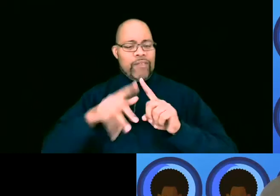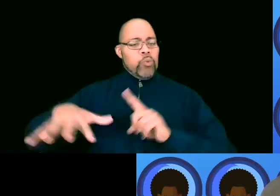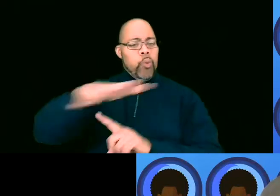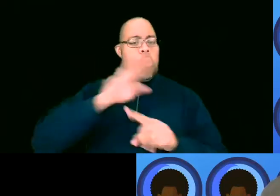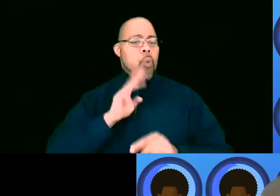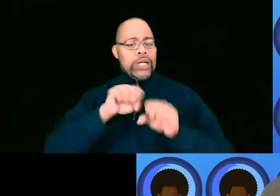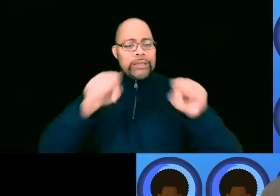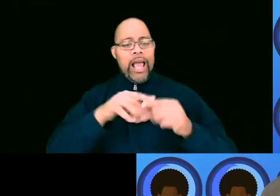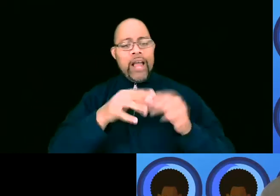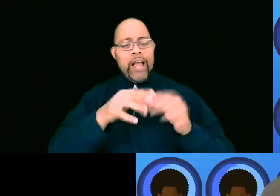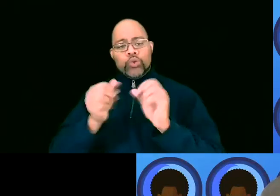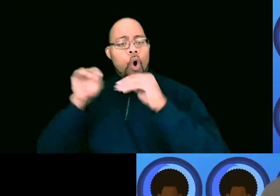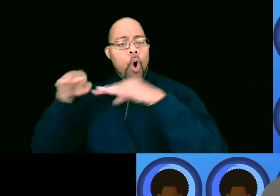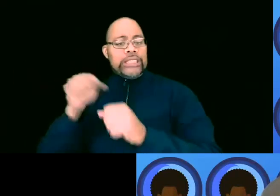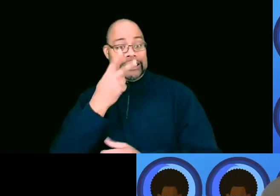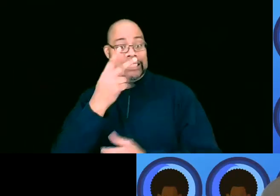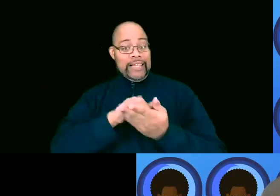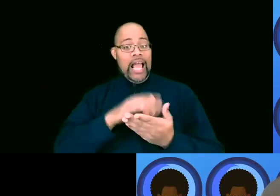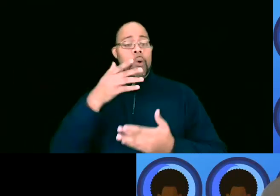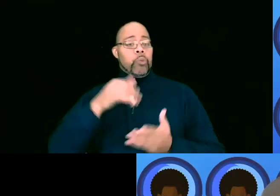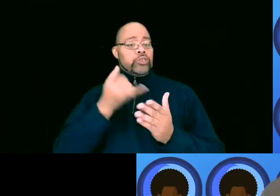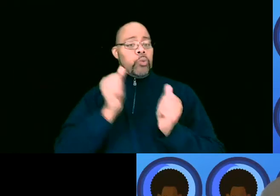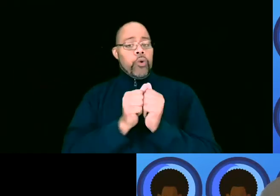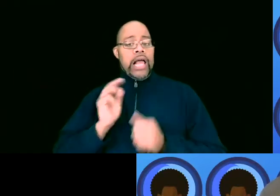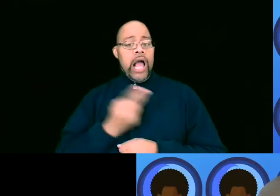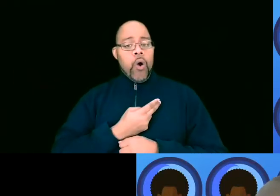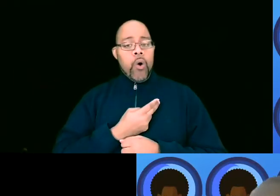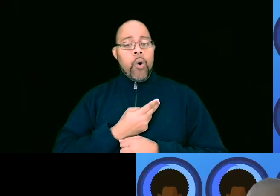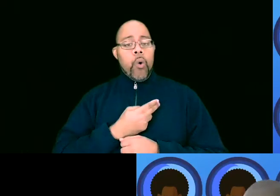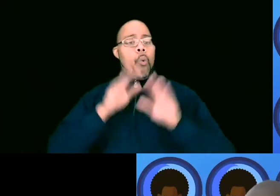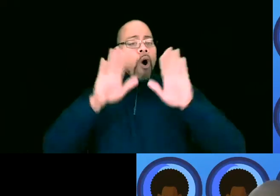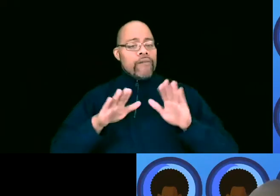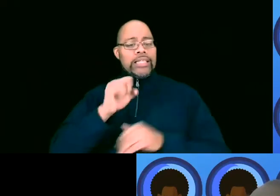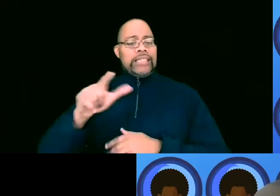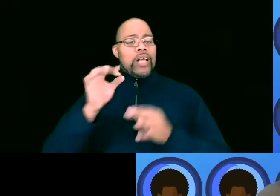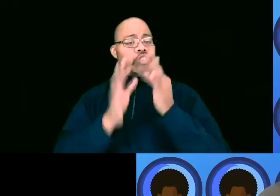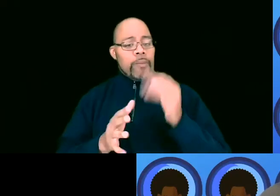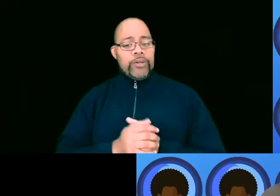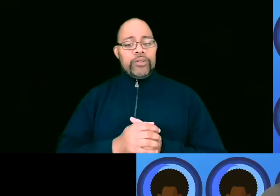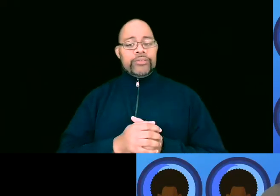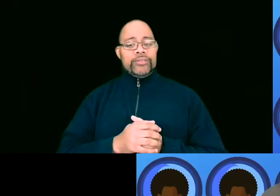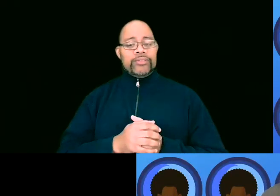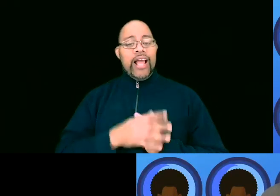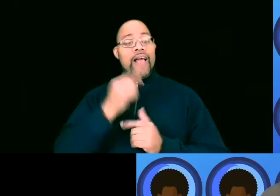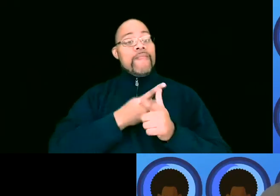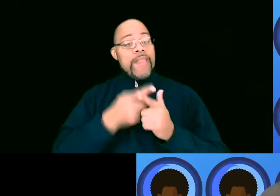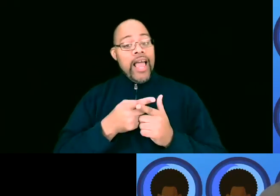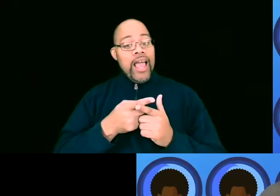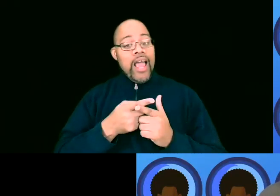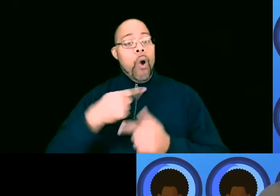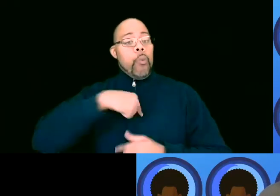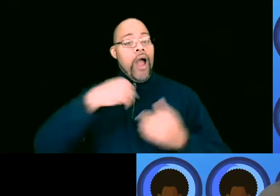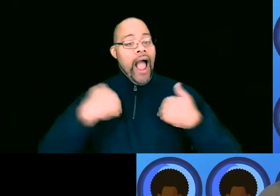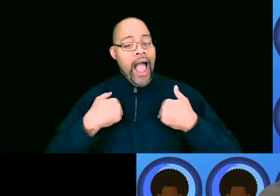the ocean. You can catch this and it'll just be with our wonderful ASL interpreter. And then we have